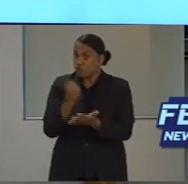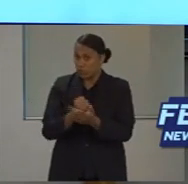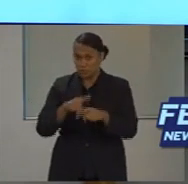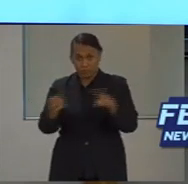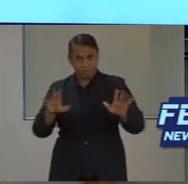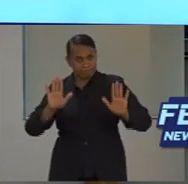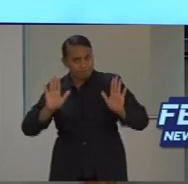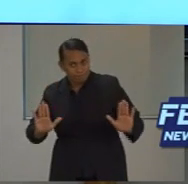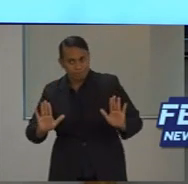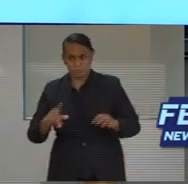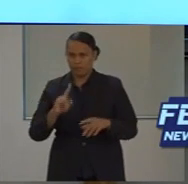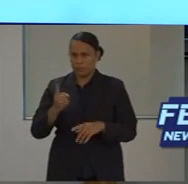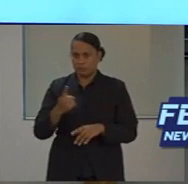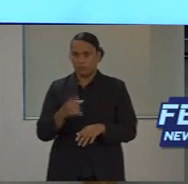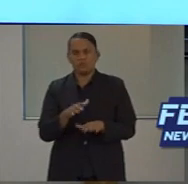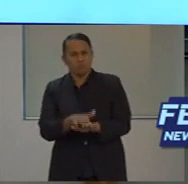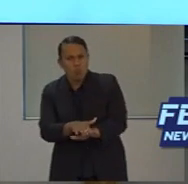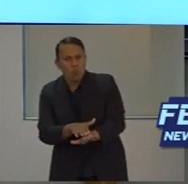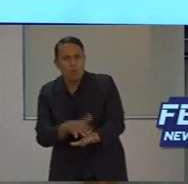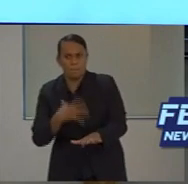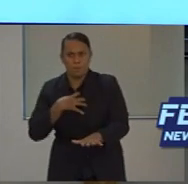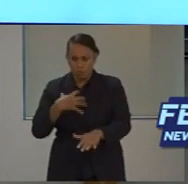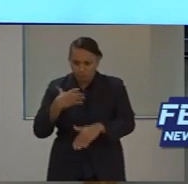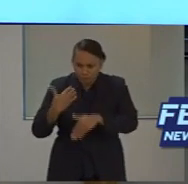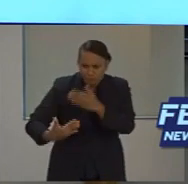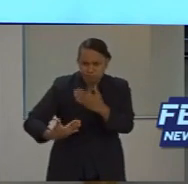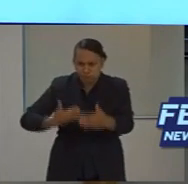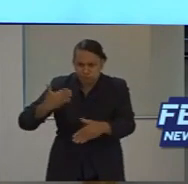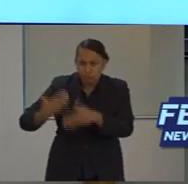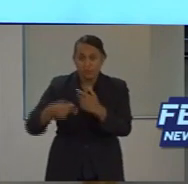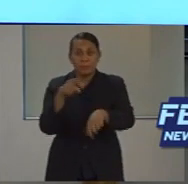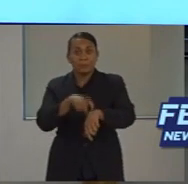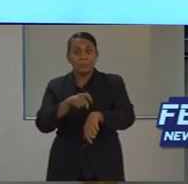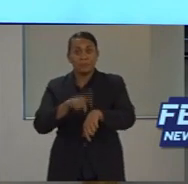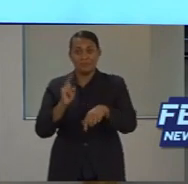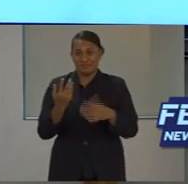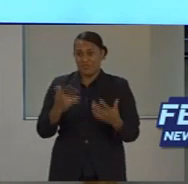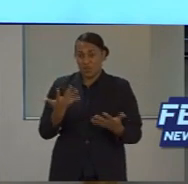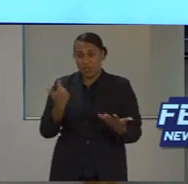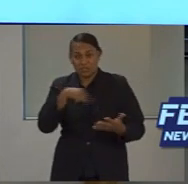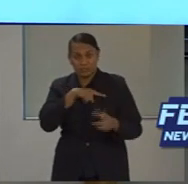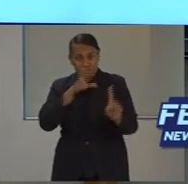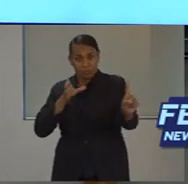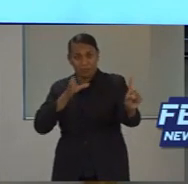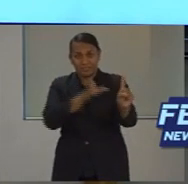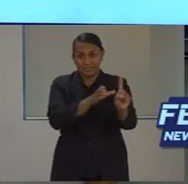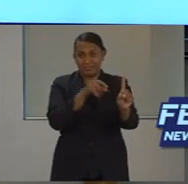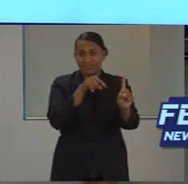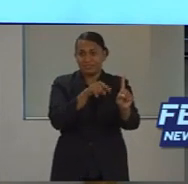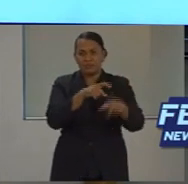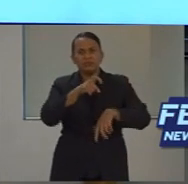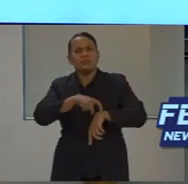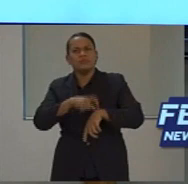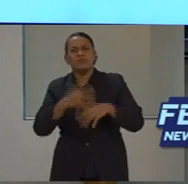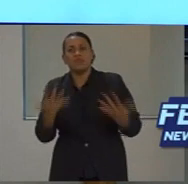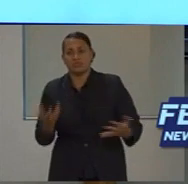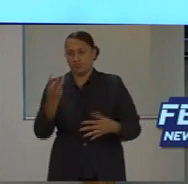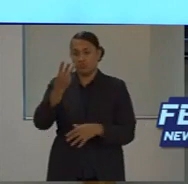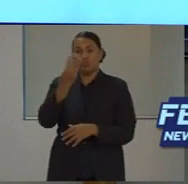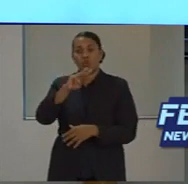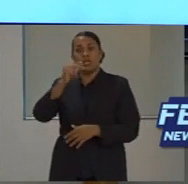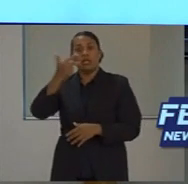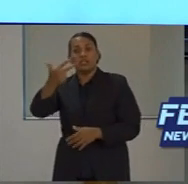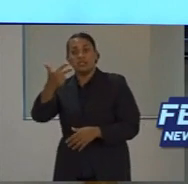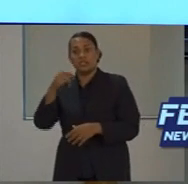thought. And it's why we are now extending the quarantine period to a full 28 days. Both